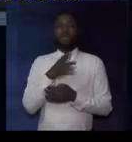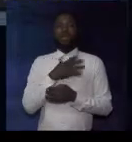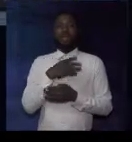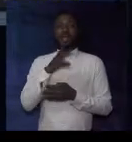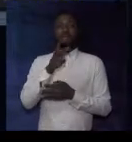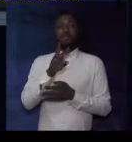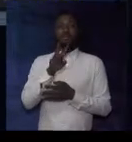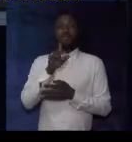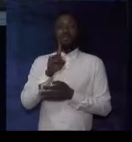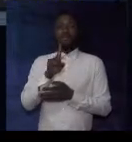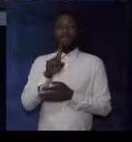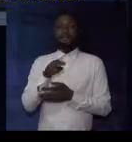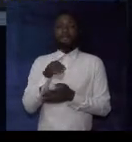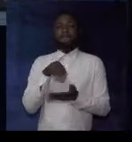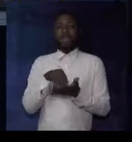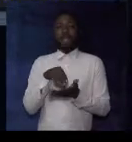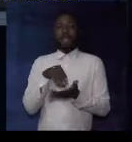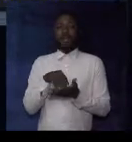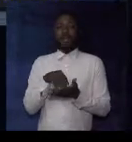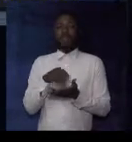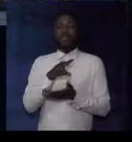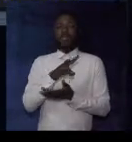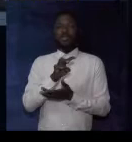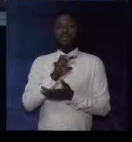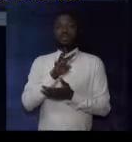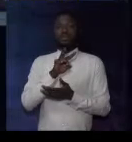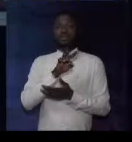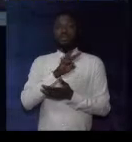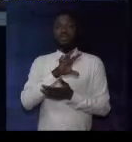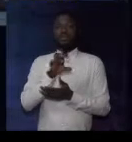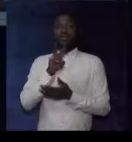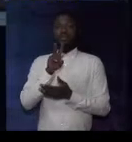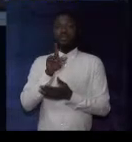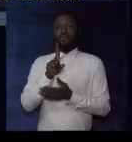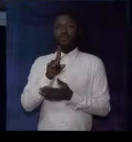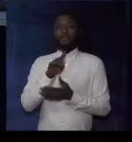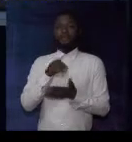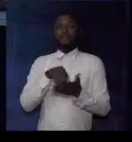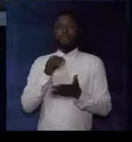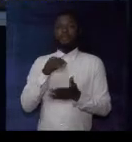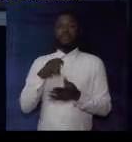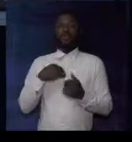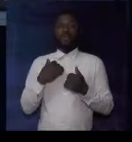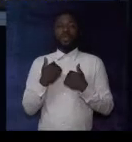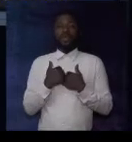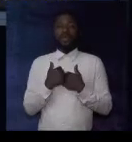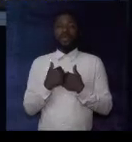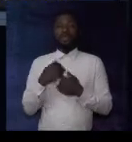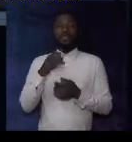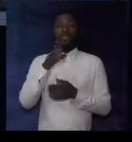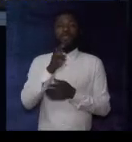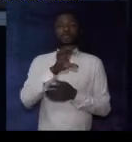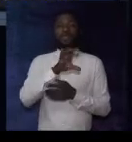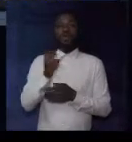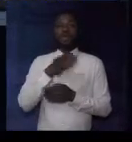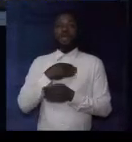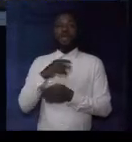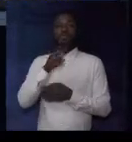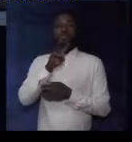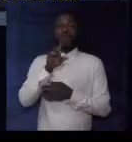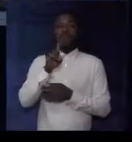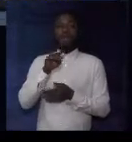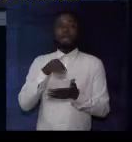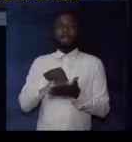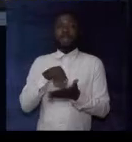million, that's 622 million. And 721 is under billion, that's 721 billion. So in our final answer, we're going to